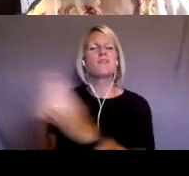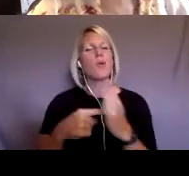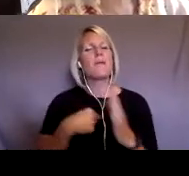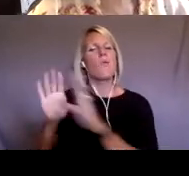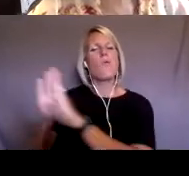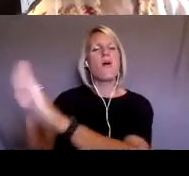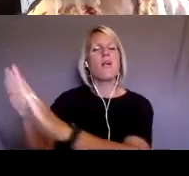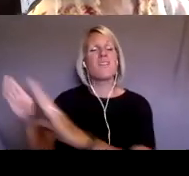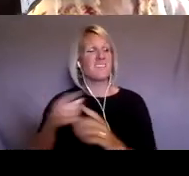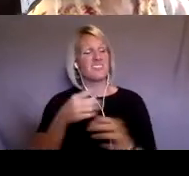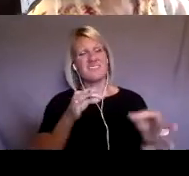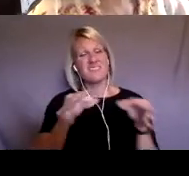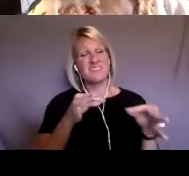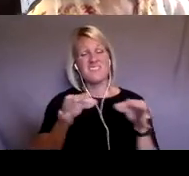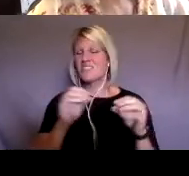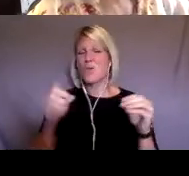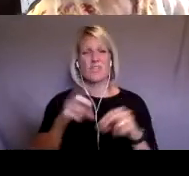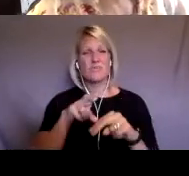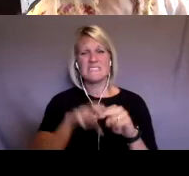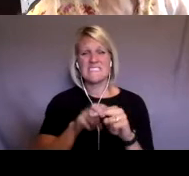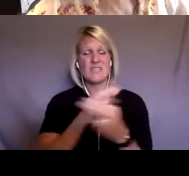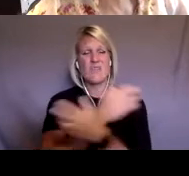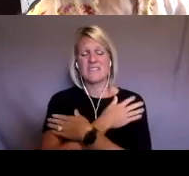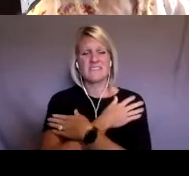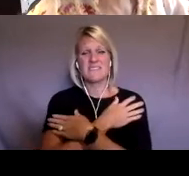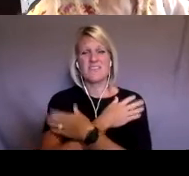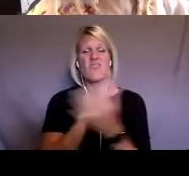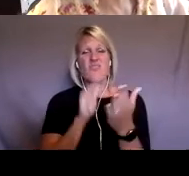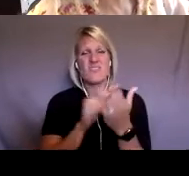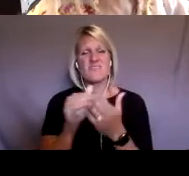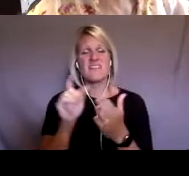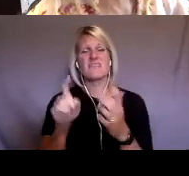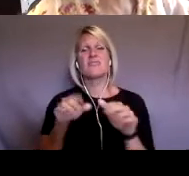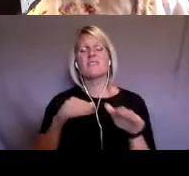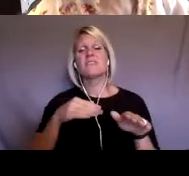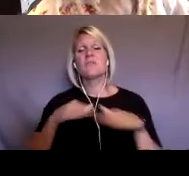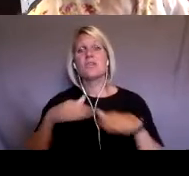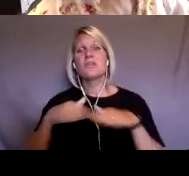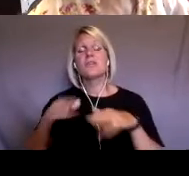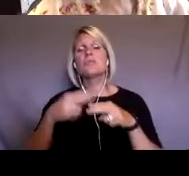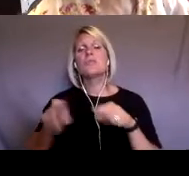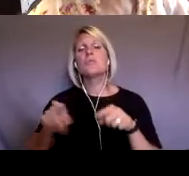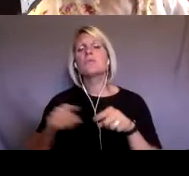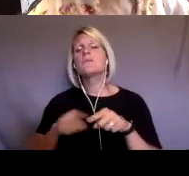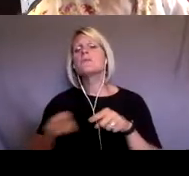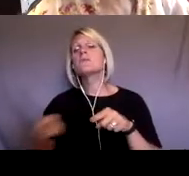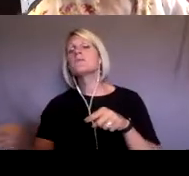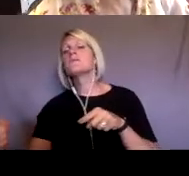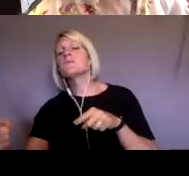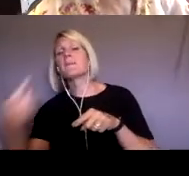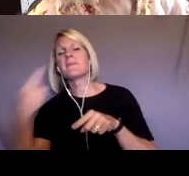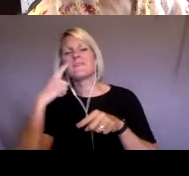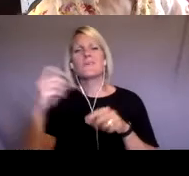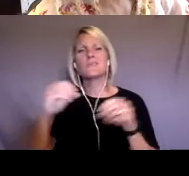me to sit and take a rest. I often have to walk a shorter route because of lack of places to rest. Having